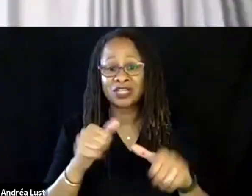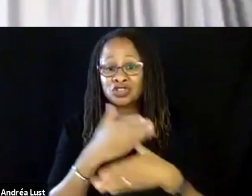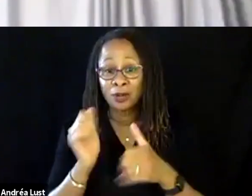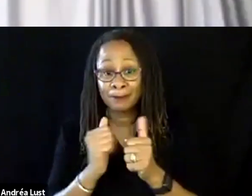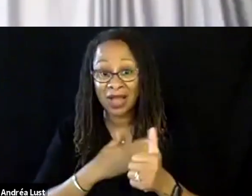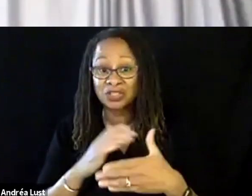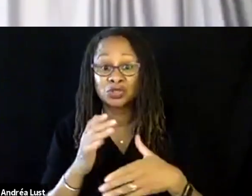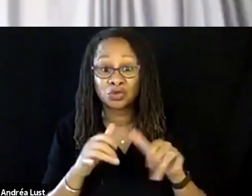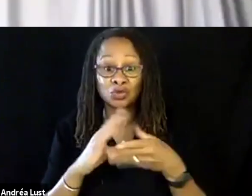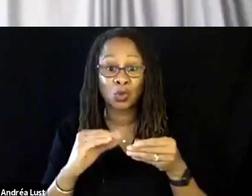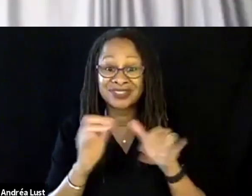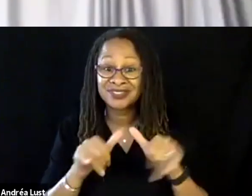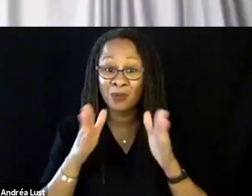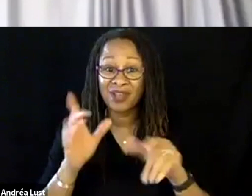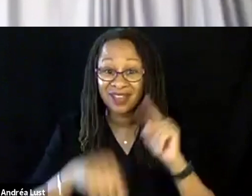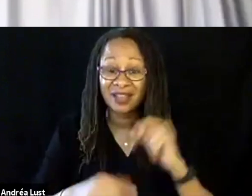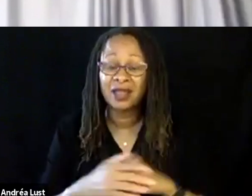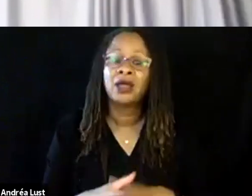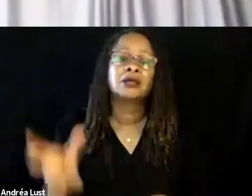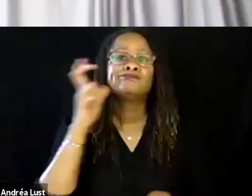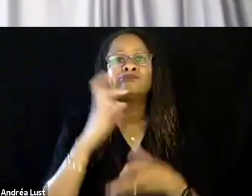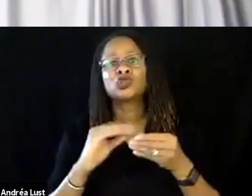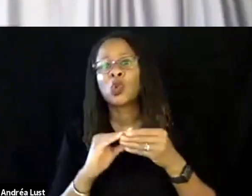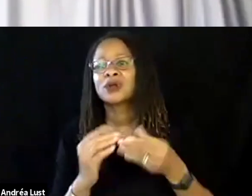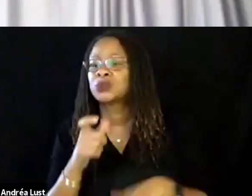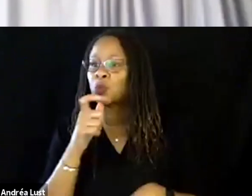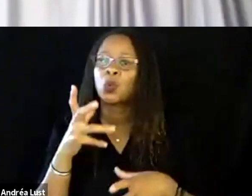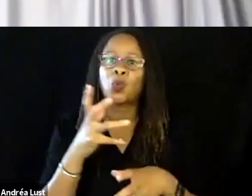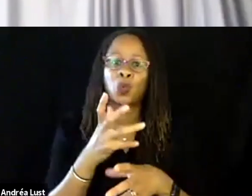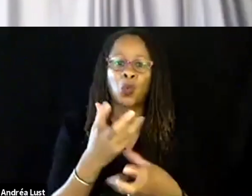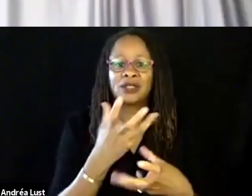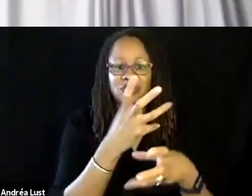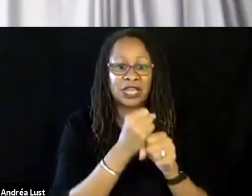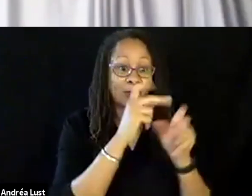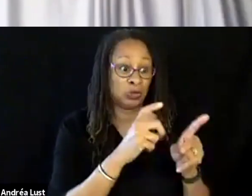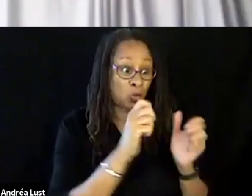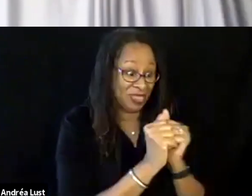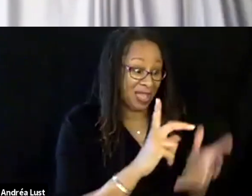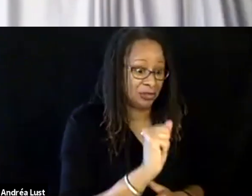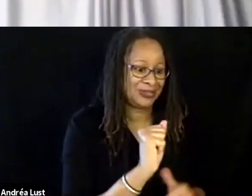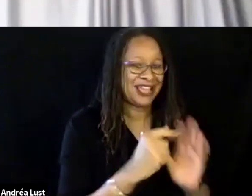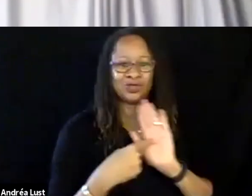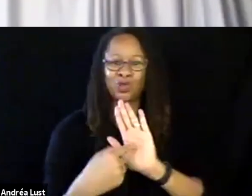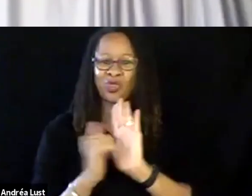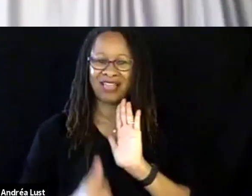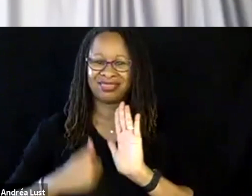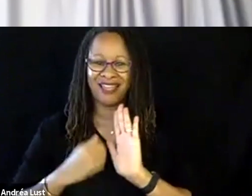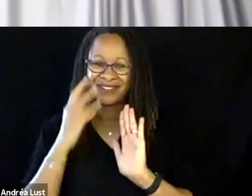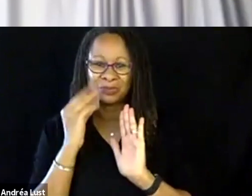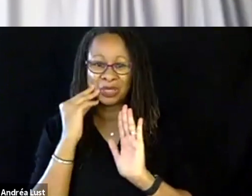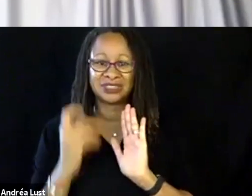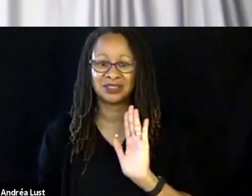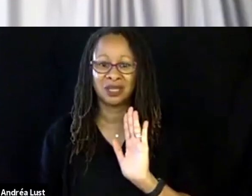story. You hear these stories of people wanting to take someone who does not have a disability and portray that life experience.